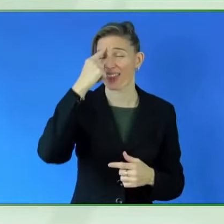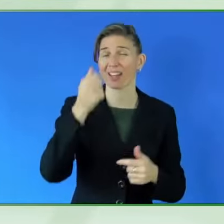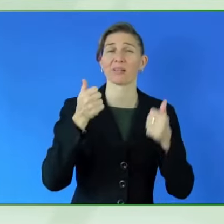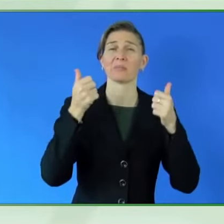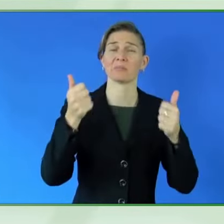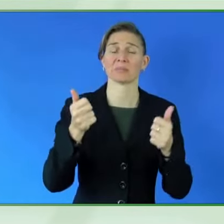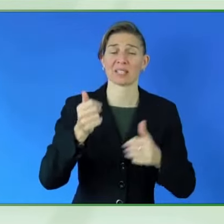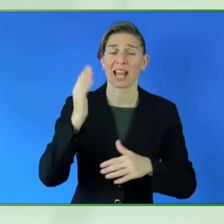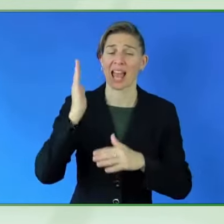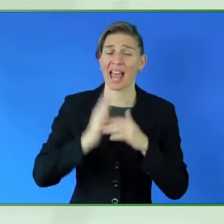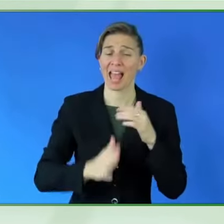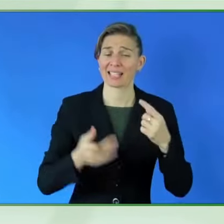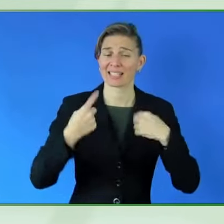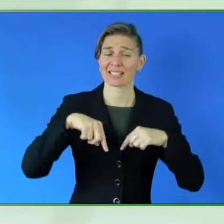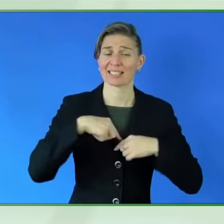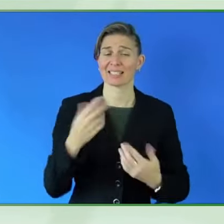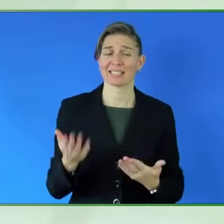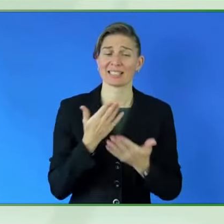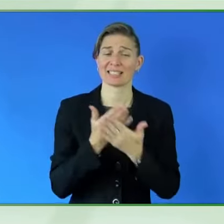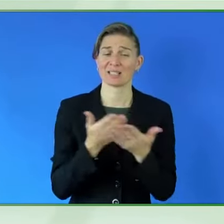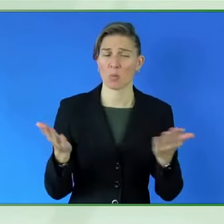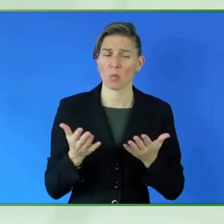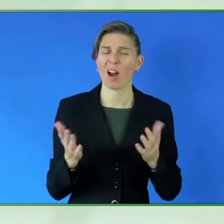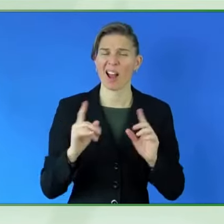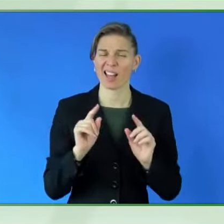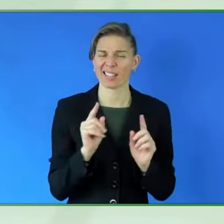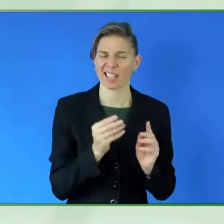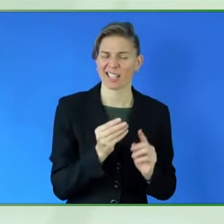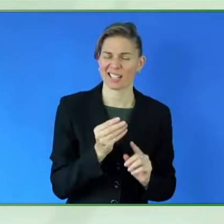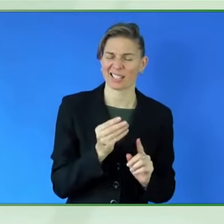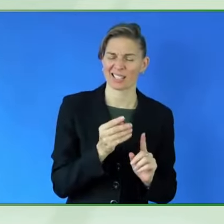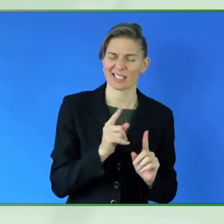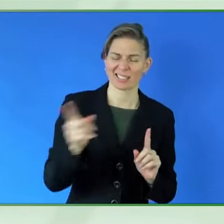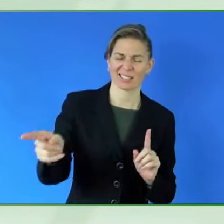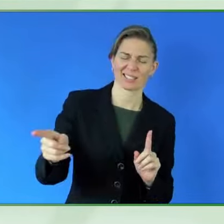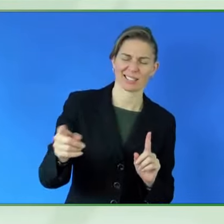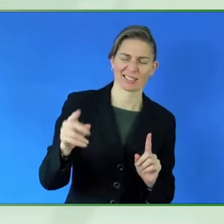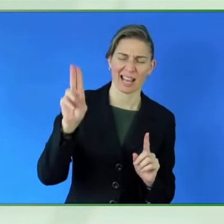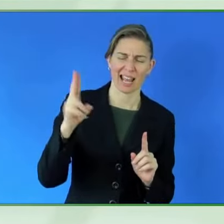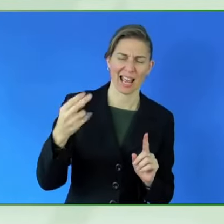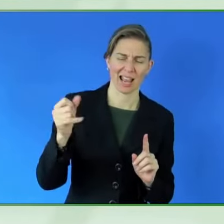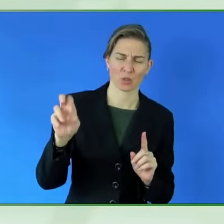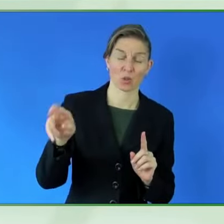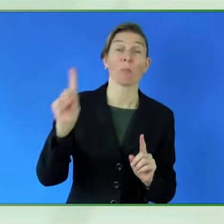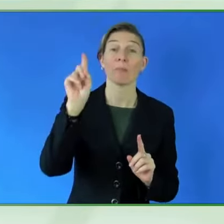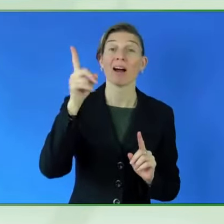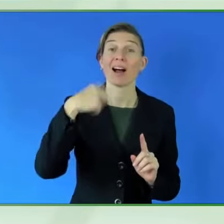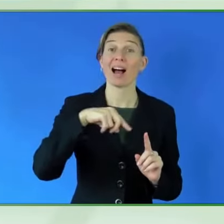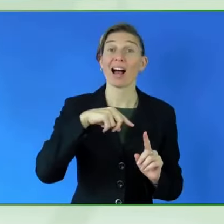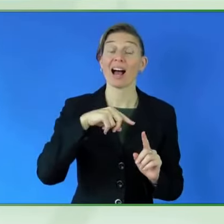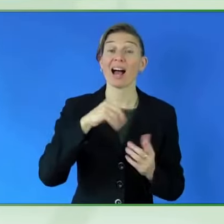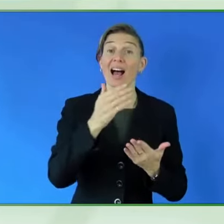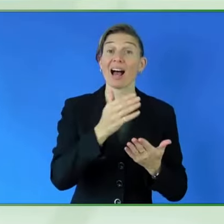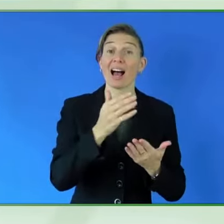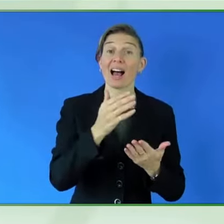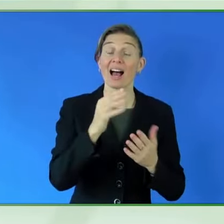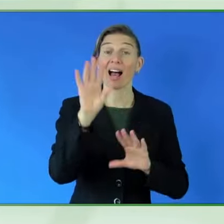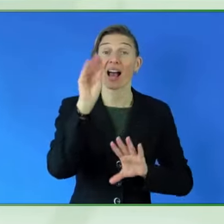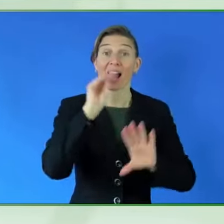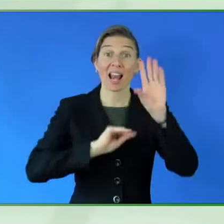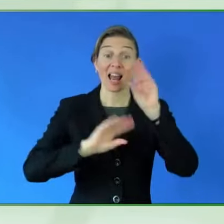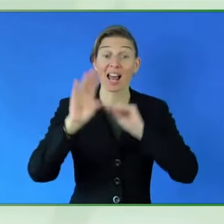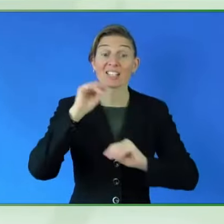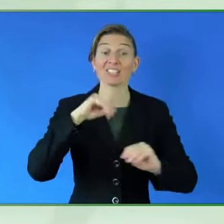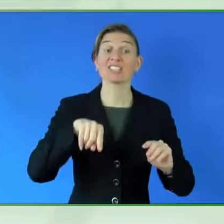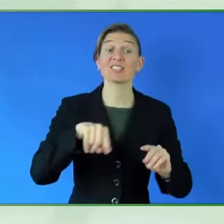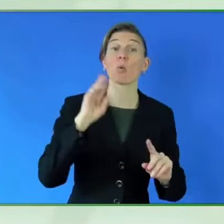kick it back to you, but we're collecting these lessons learned, and Anat and the University of Washington and G3ICT, our